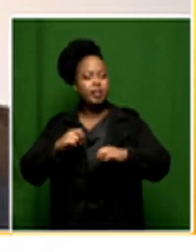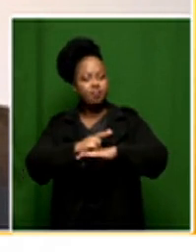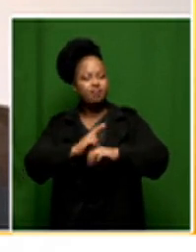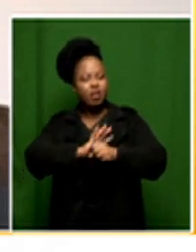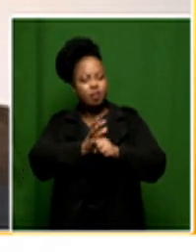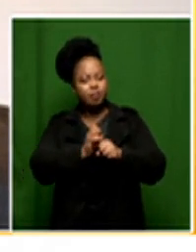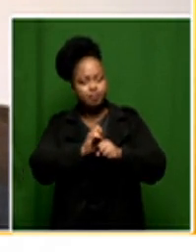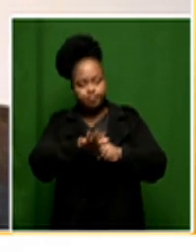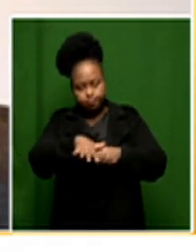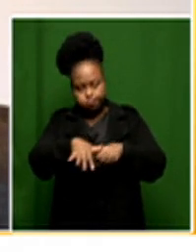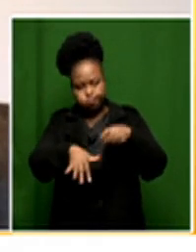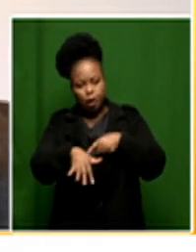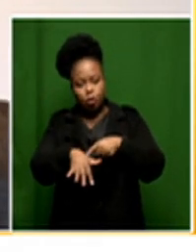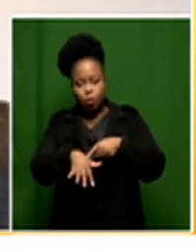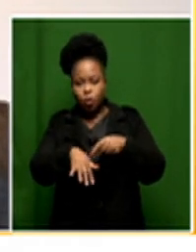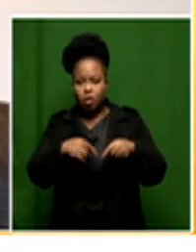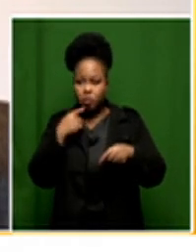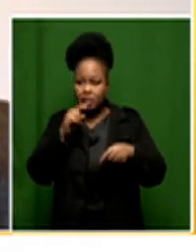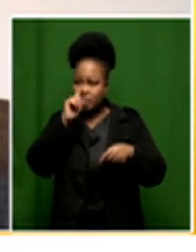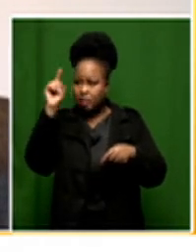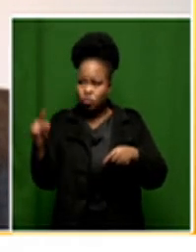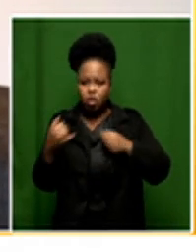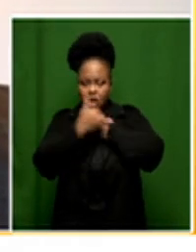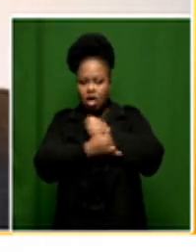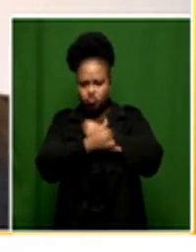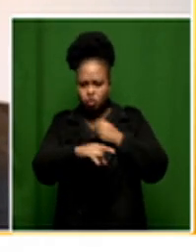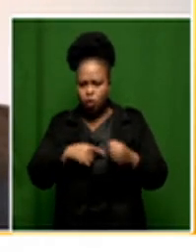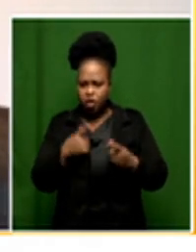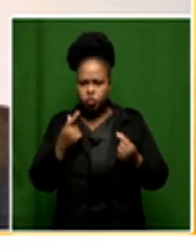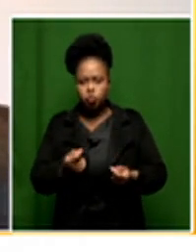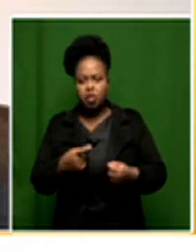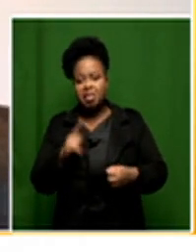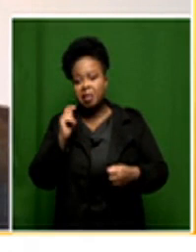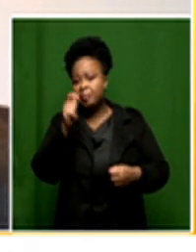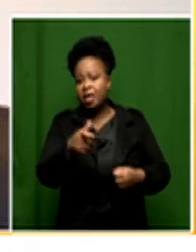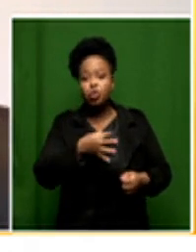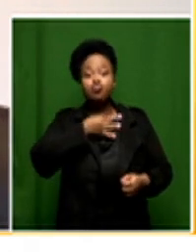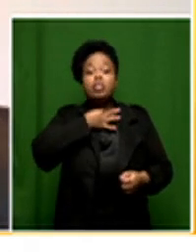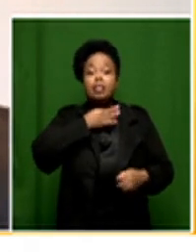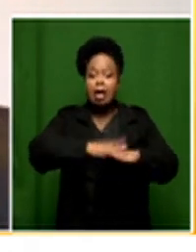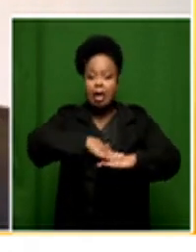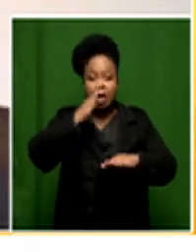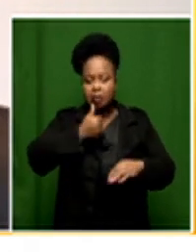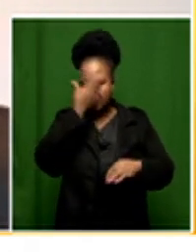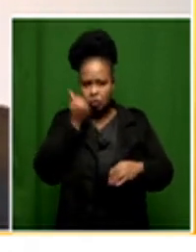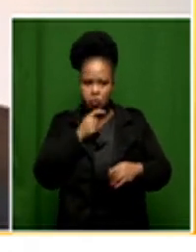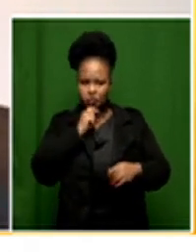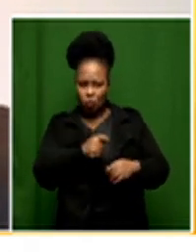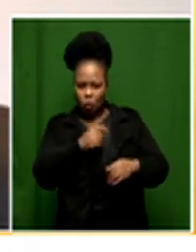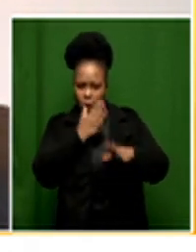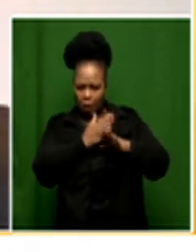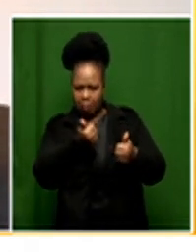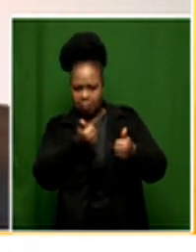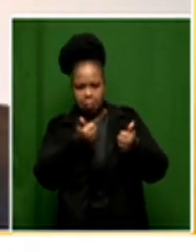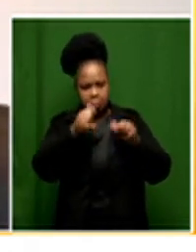those countries that put money up front were basically doing so in blind faith, not even knowing whether the vaccine would